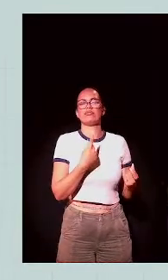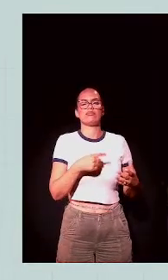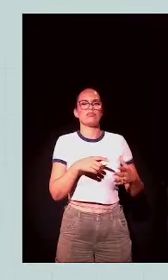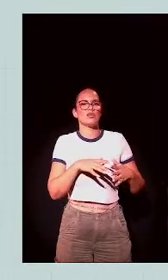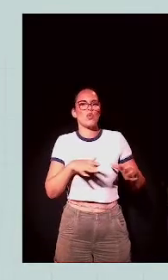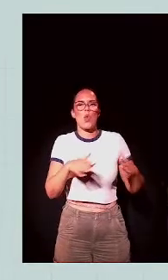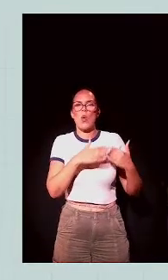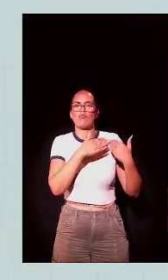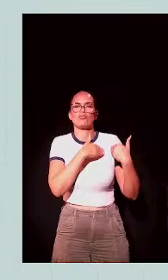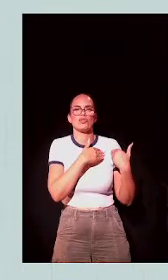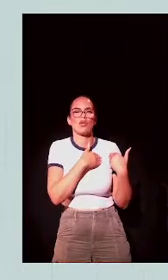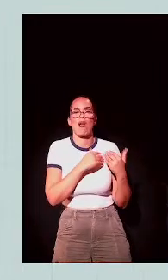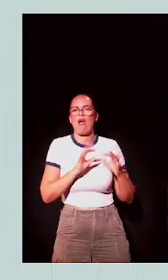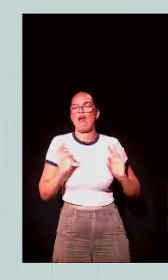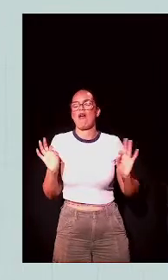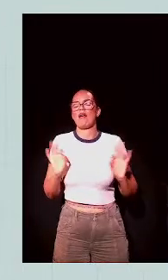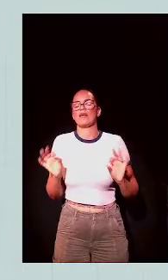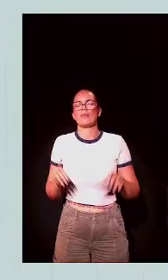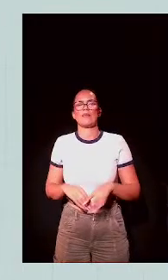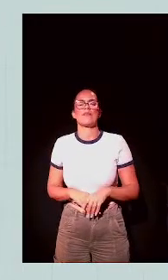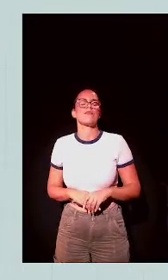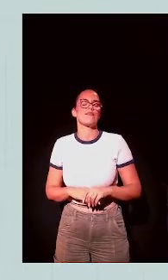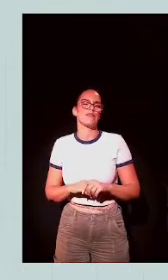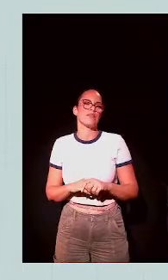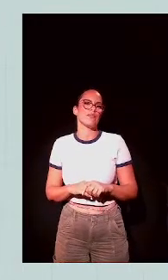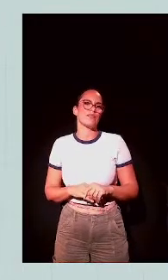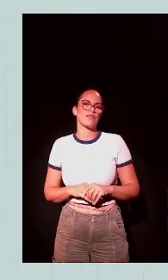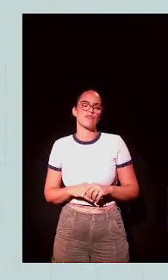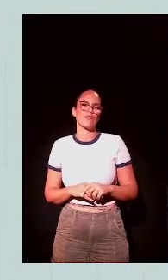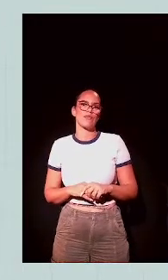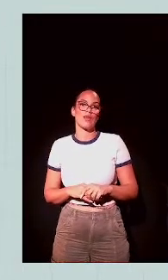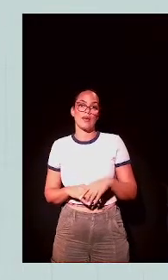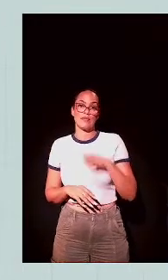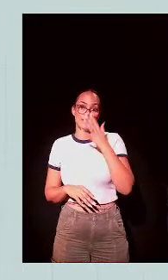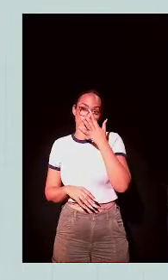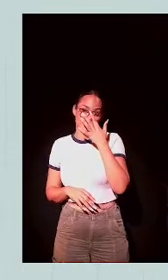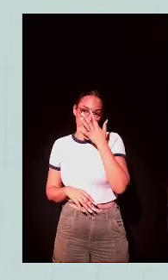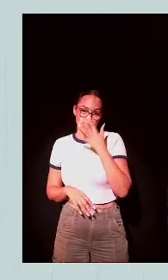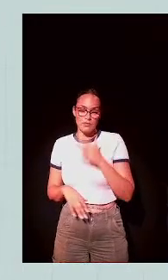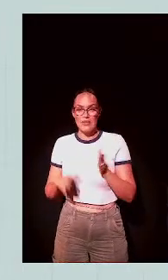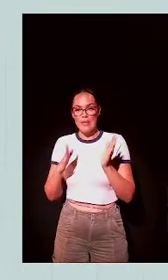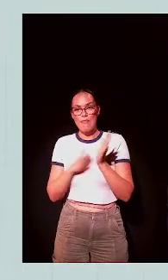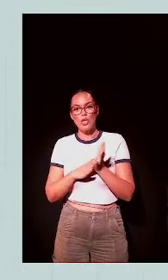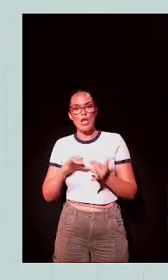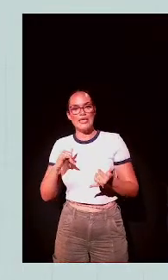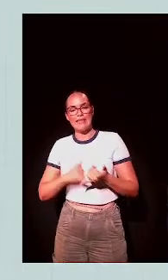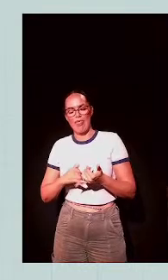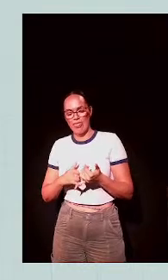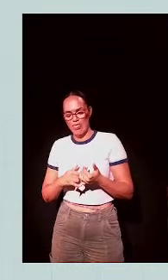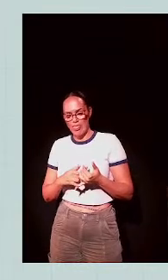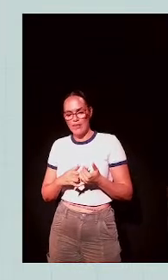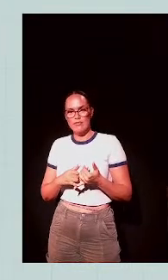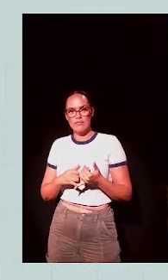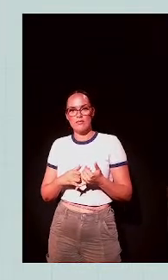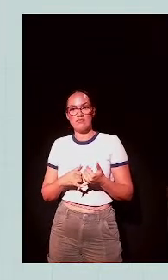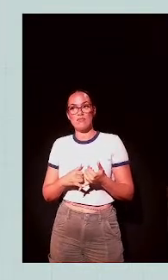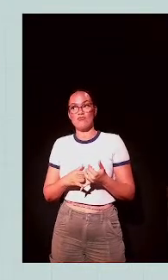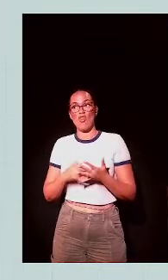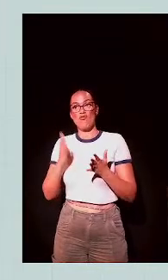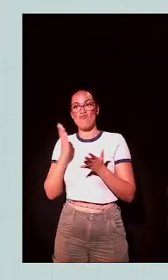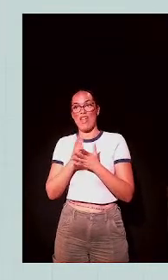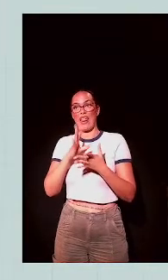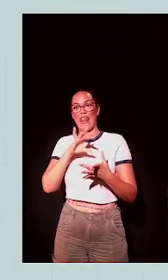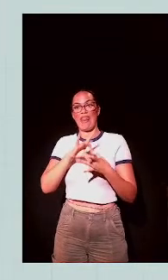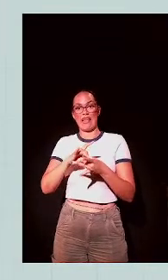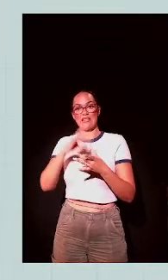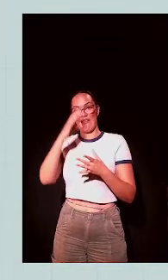as the sort of time sink factor. The modular synth is not only a philosophical instrument of